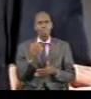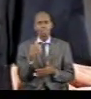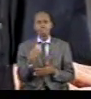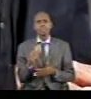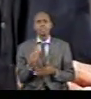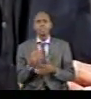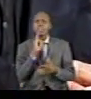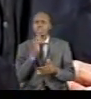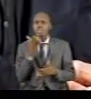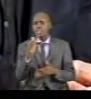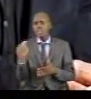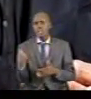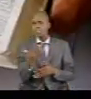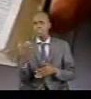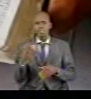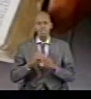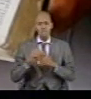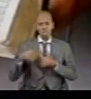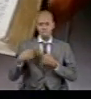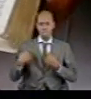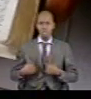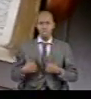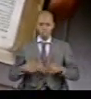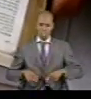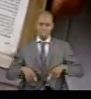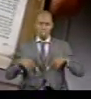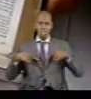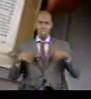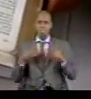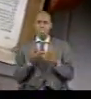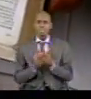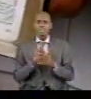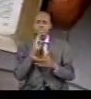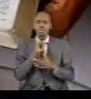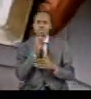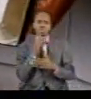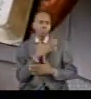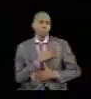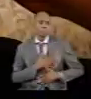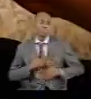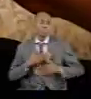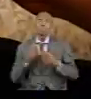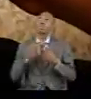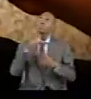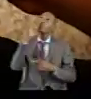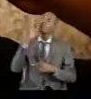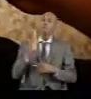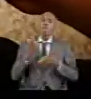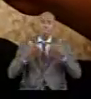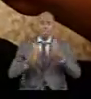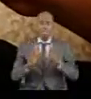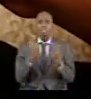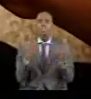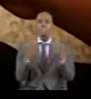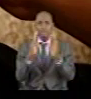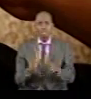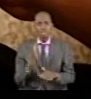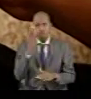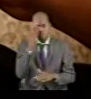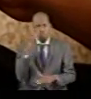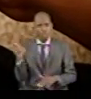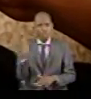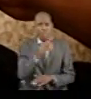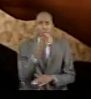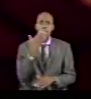your heart, in your life, which is displeasing to God? Let sinners know they're evil,